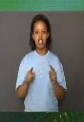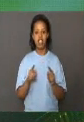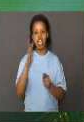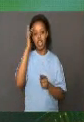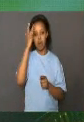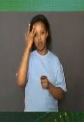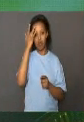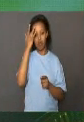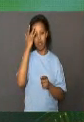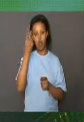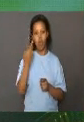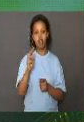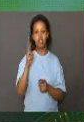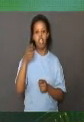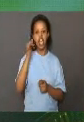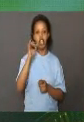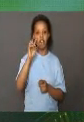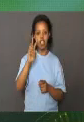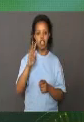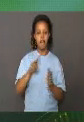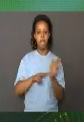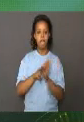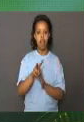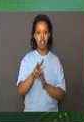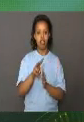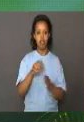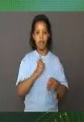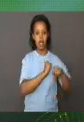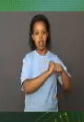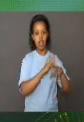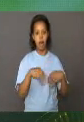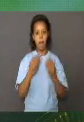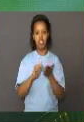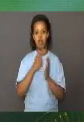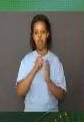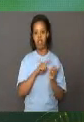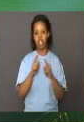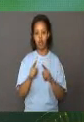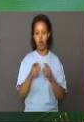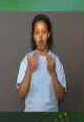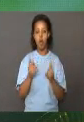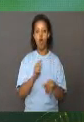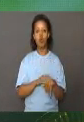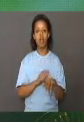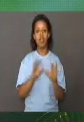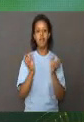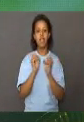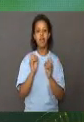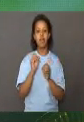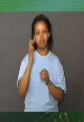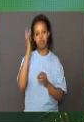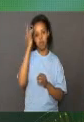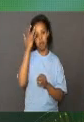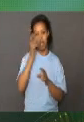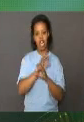HIV reproduction would make it possible for people who are not presently infected with AIDS